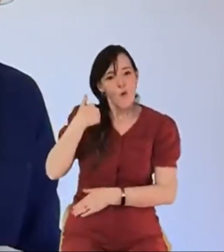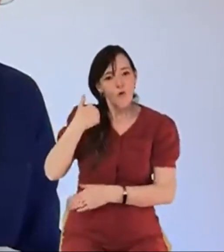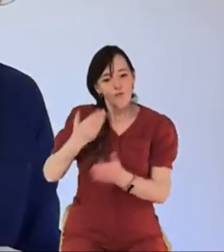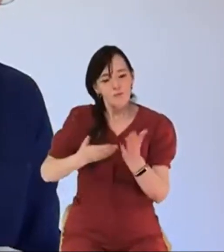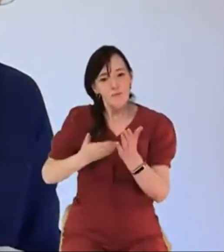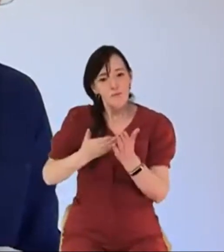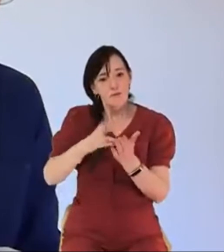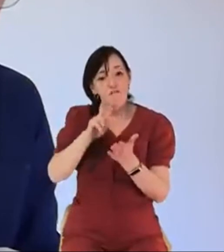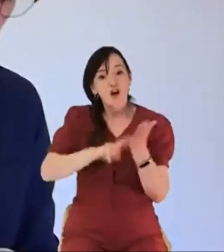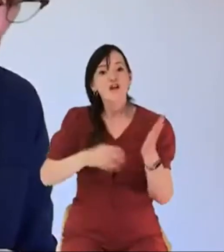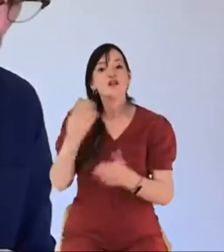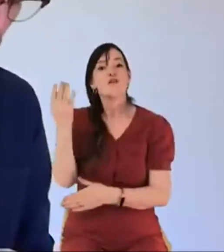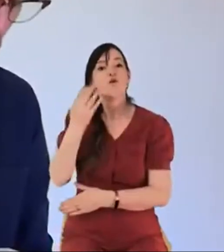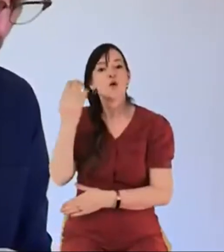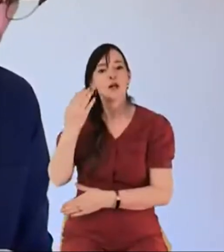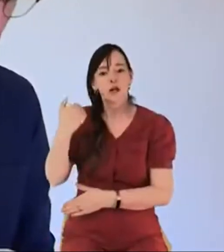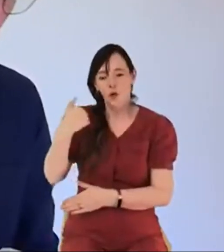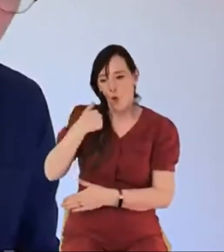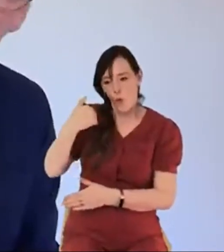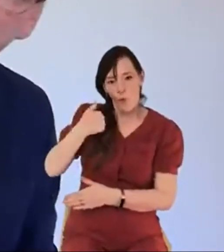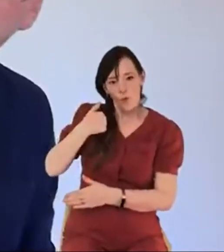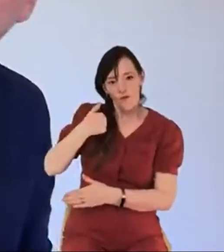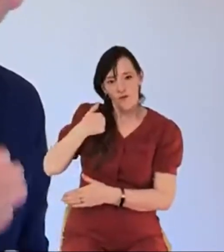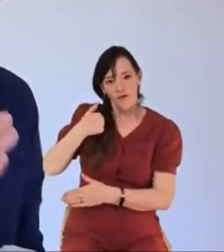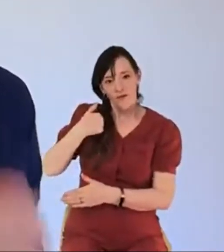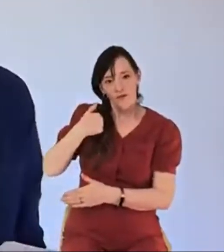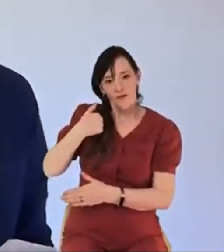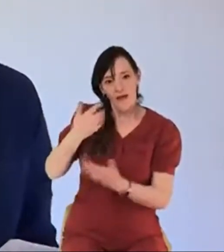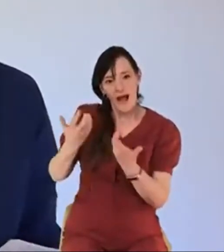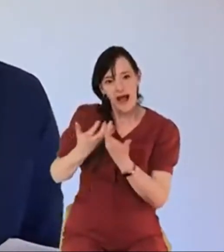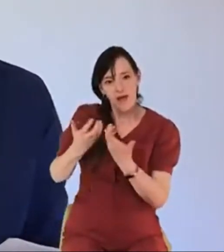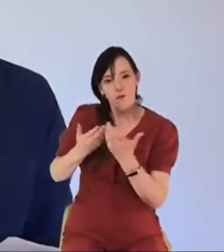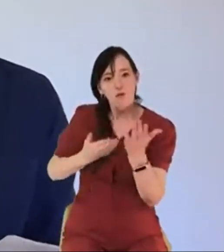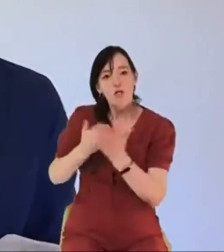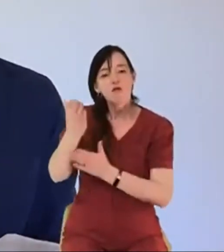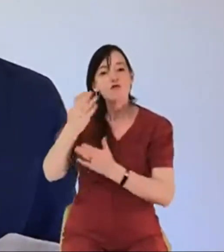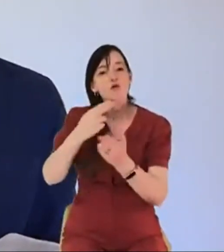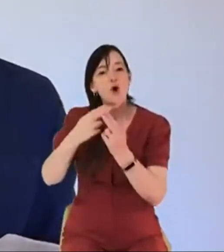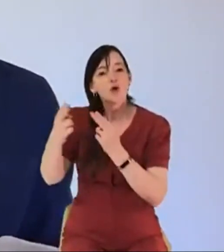our gospel verse 14 he called you to this through our gospel